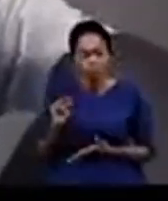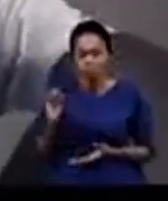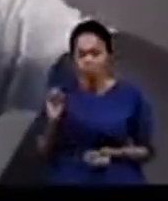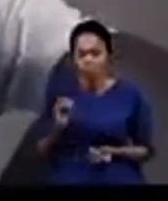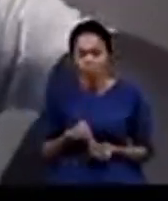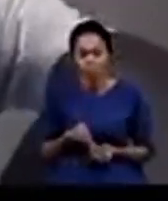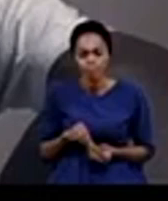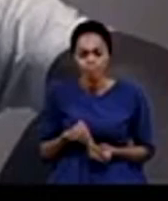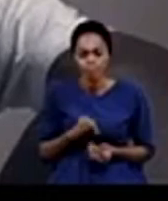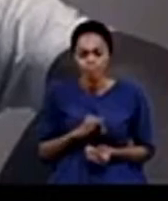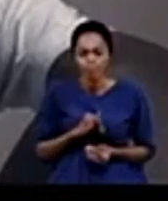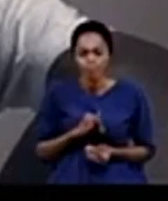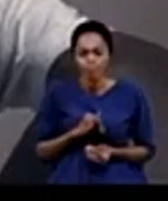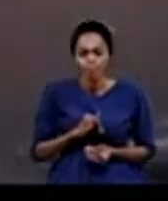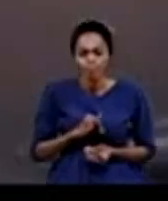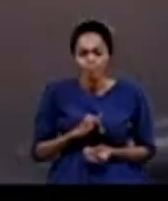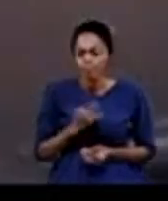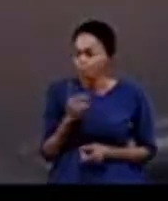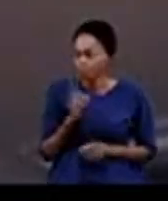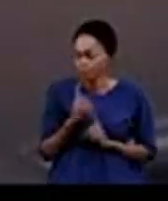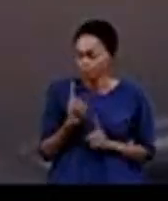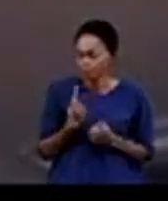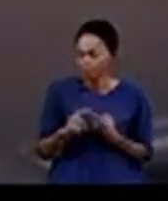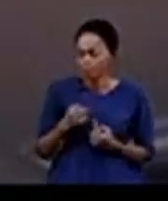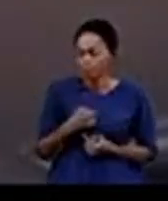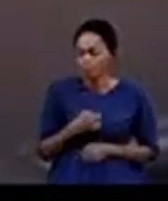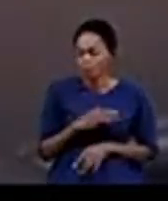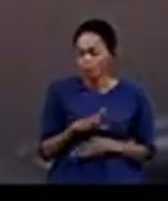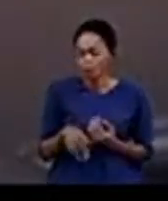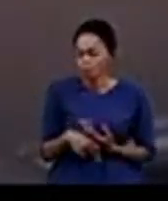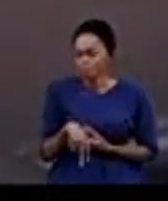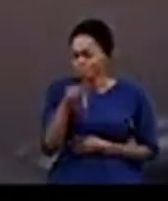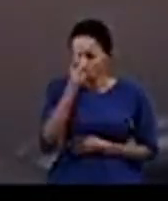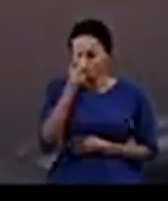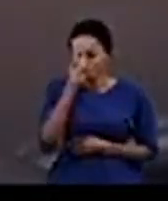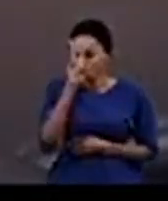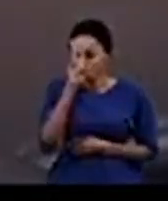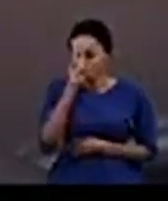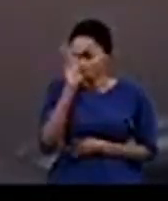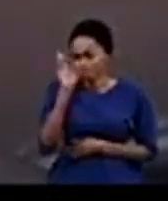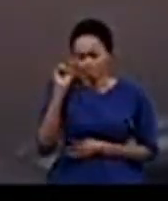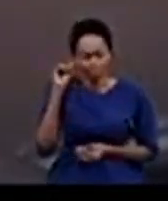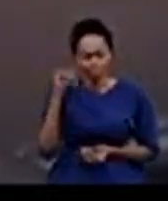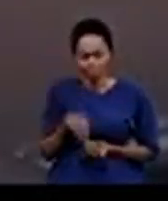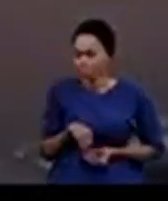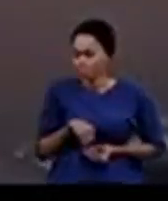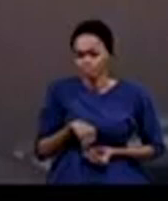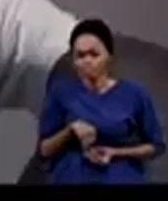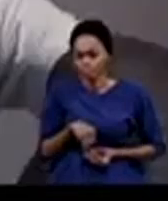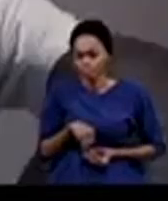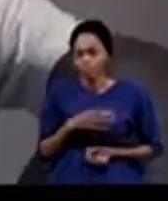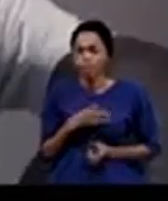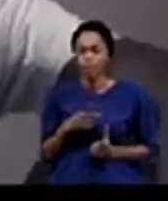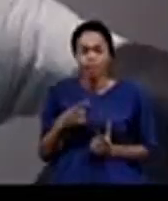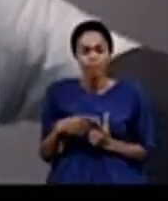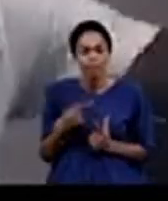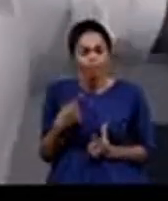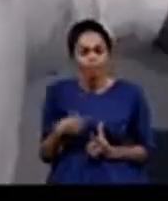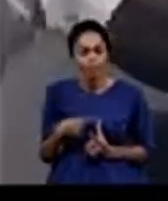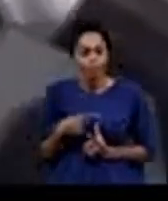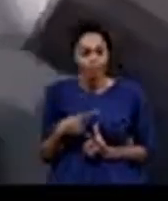more. I talked to myself. I said, all the cowardice no more. And then